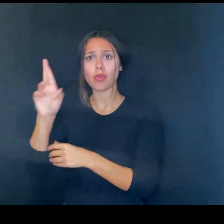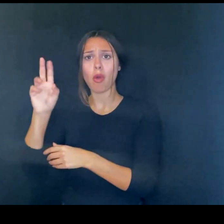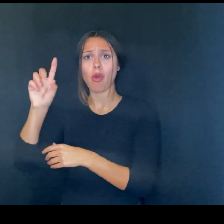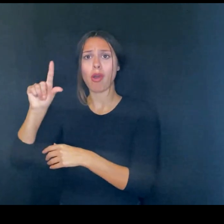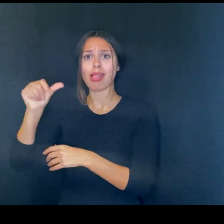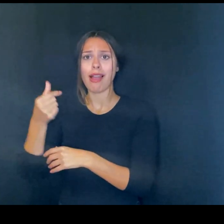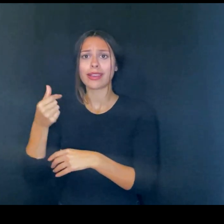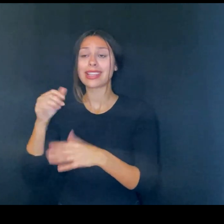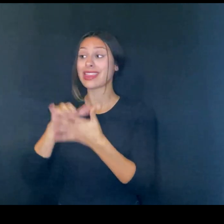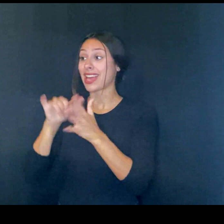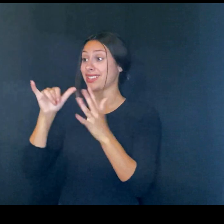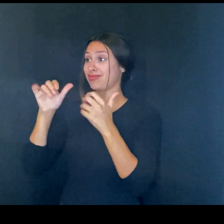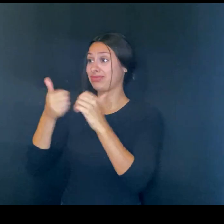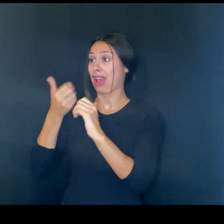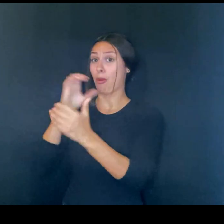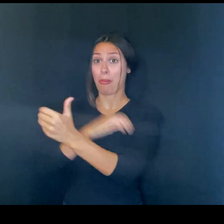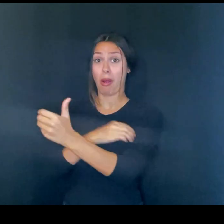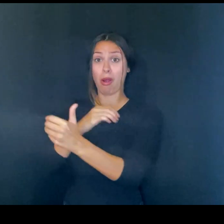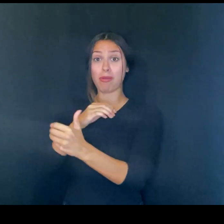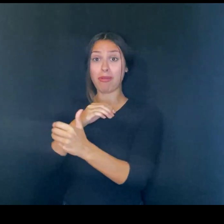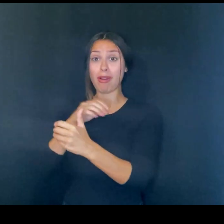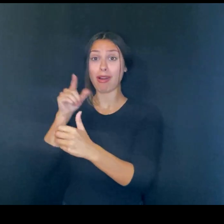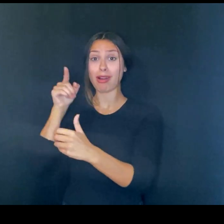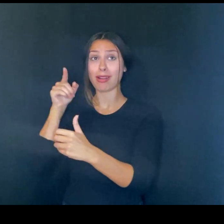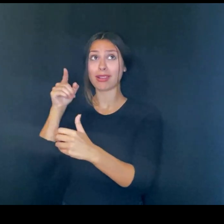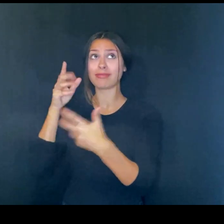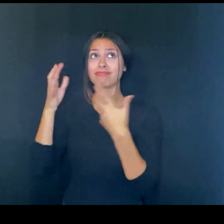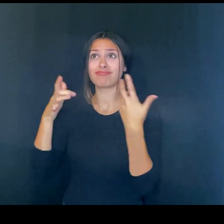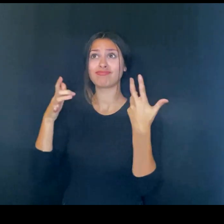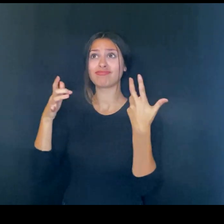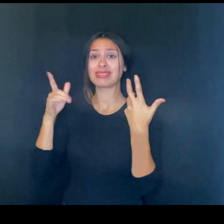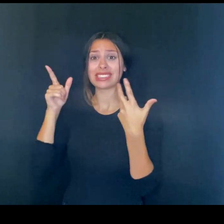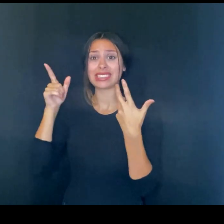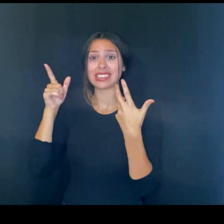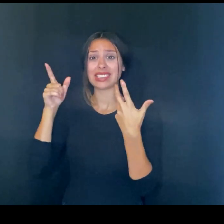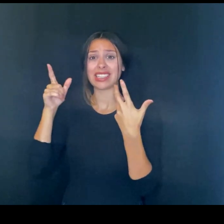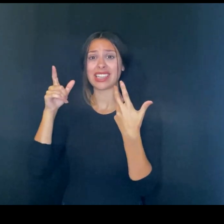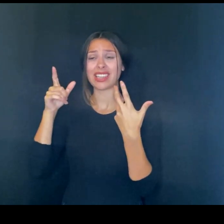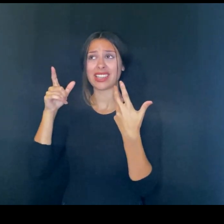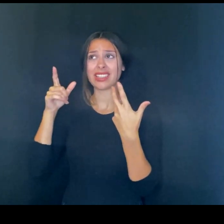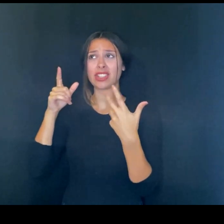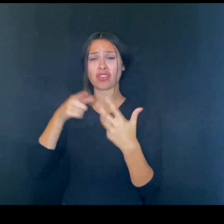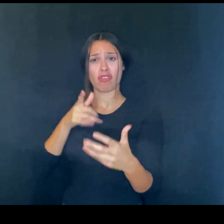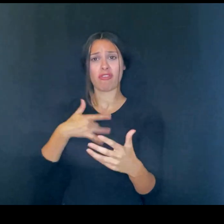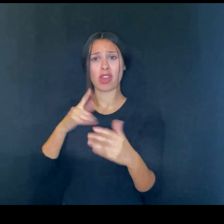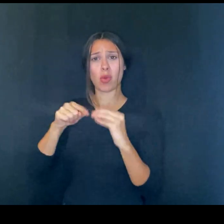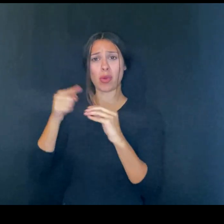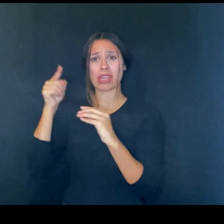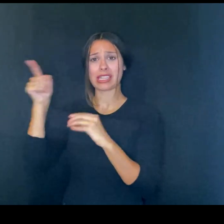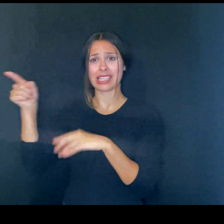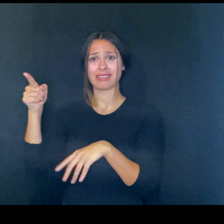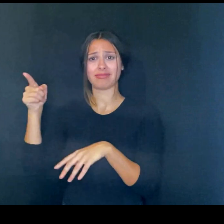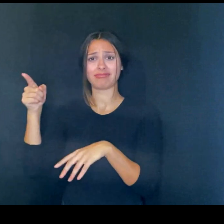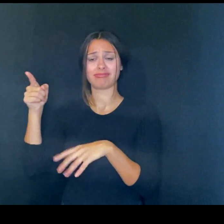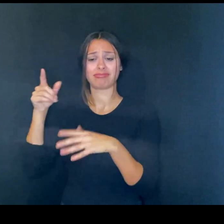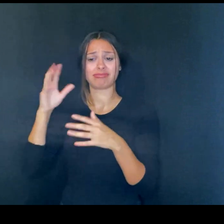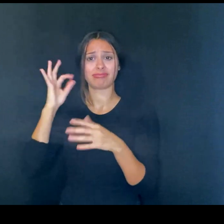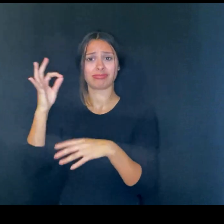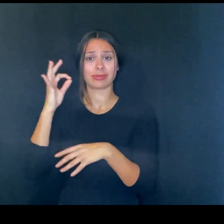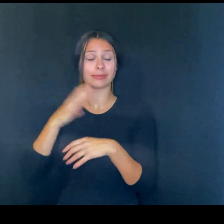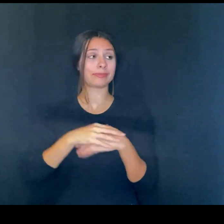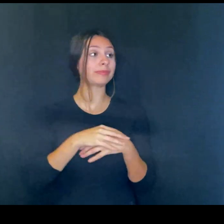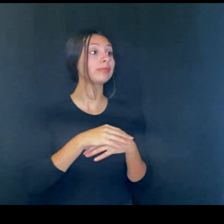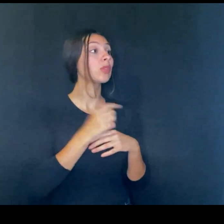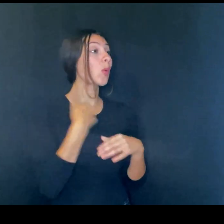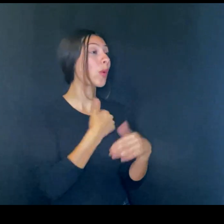speaks. Yeah. We have so many talented pastors here at our Rock Church family, but